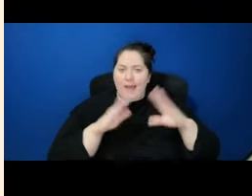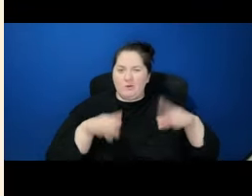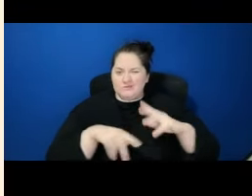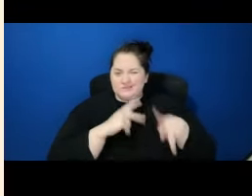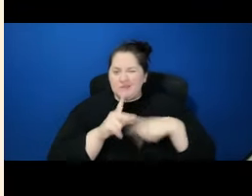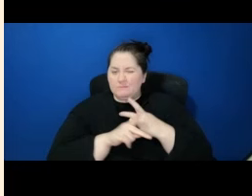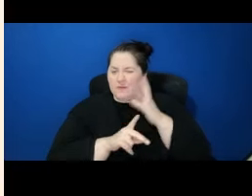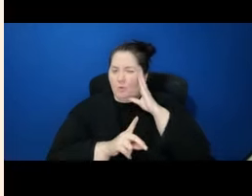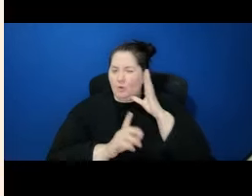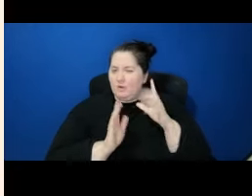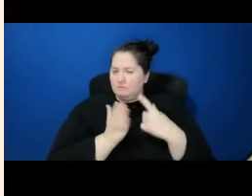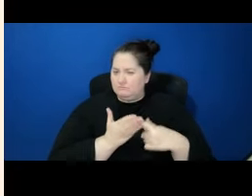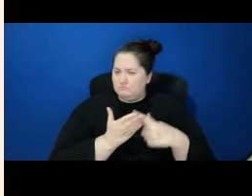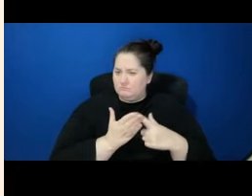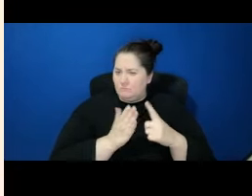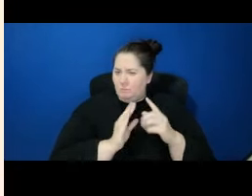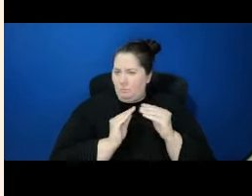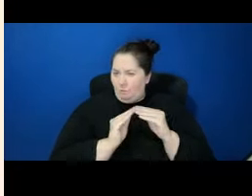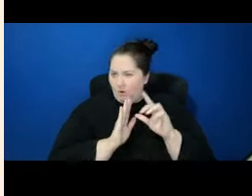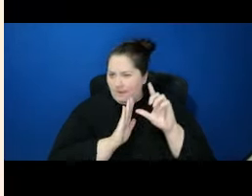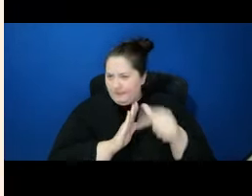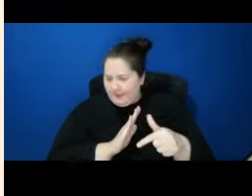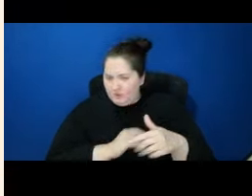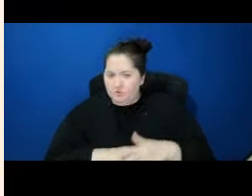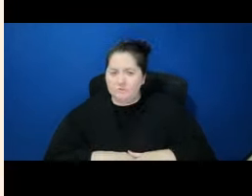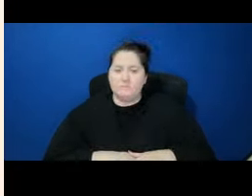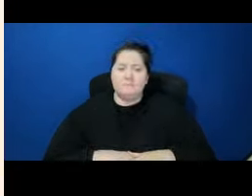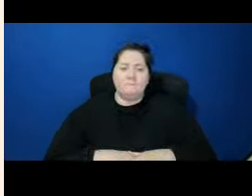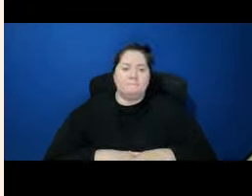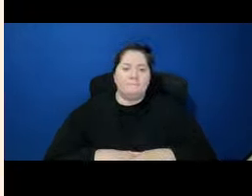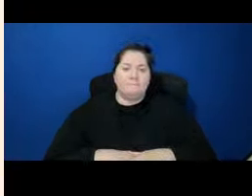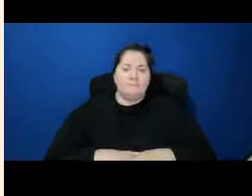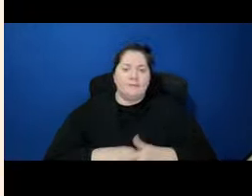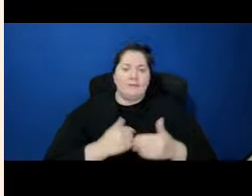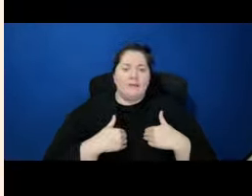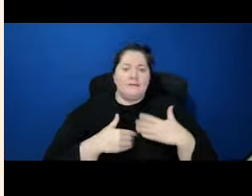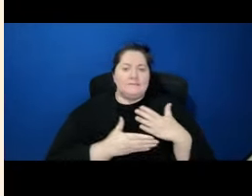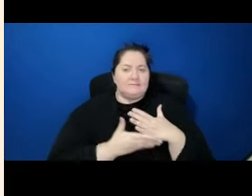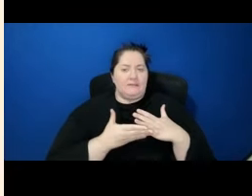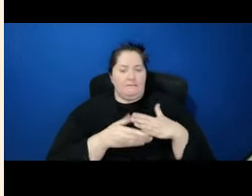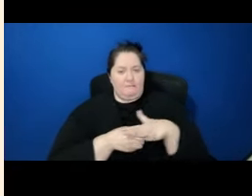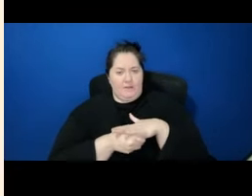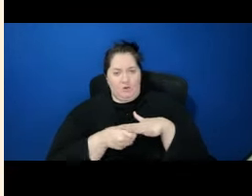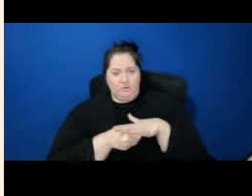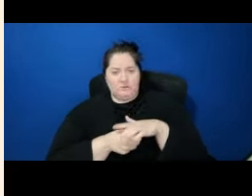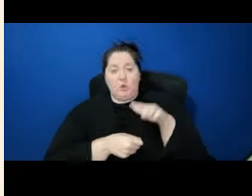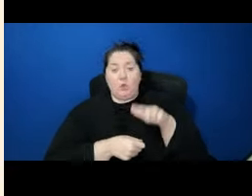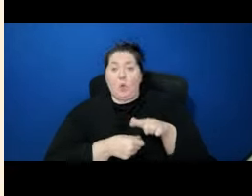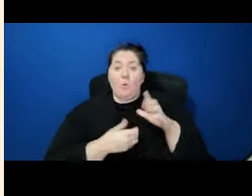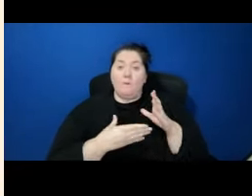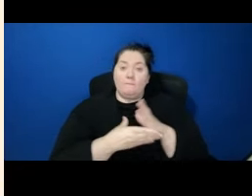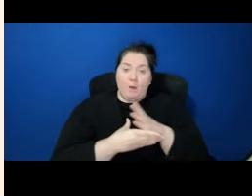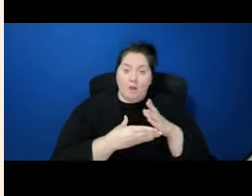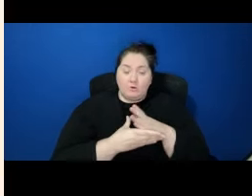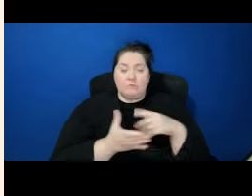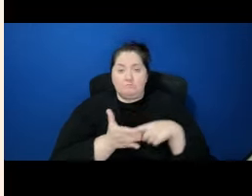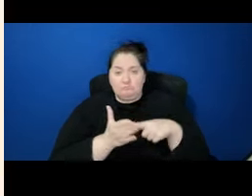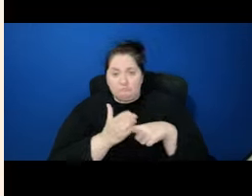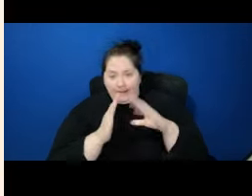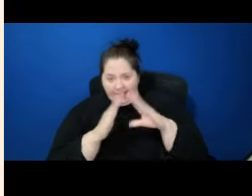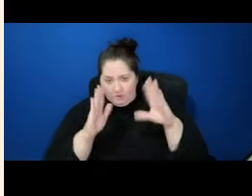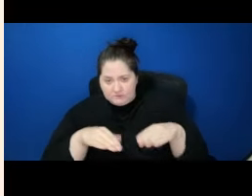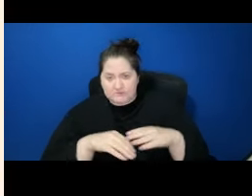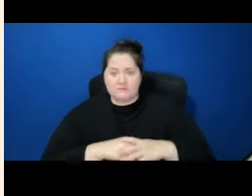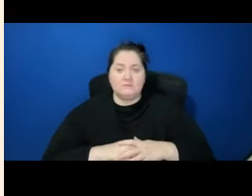about later. But urban neighborhood also has some areas with low and moderate housing, places where that exists